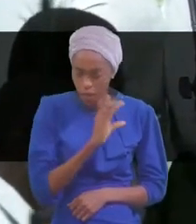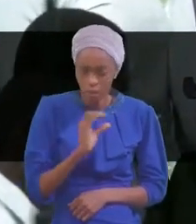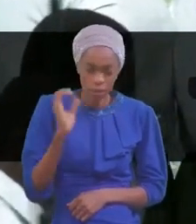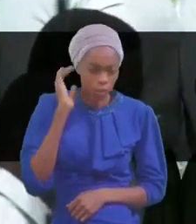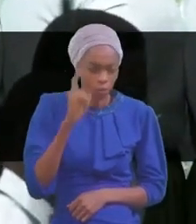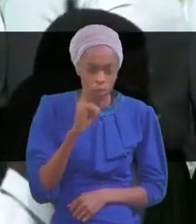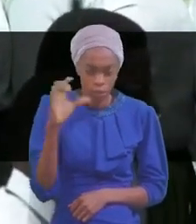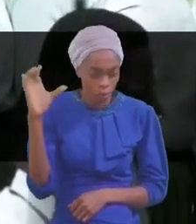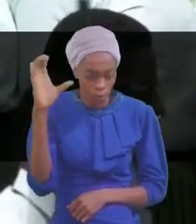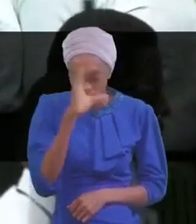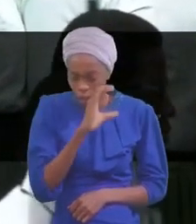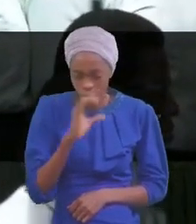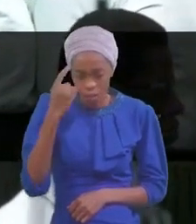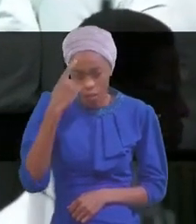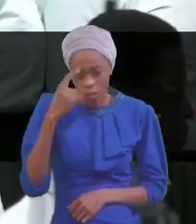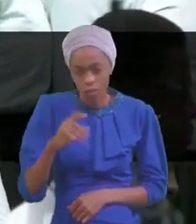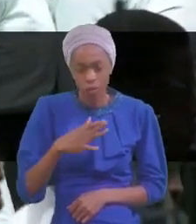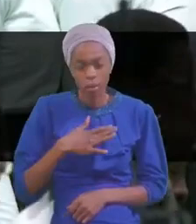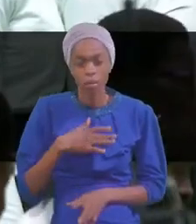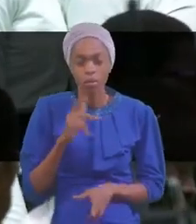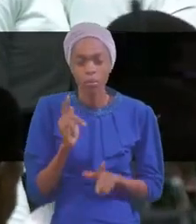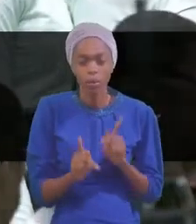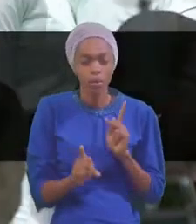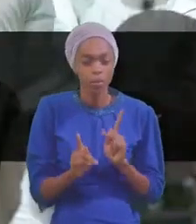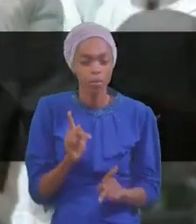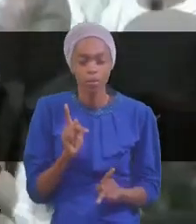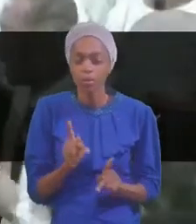Will you search? Yes, we will search.